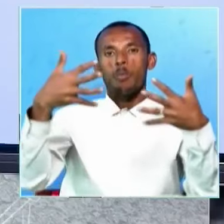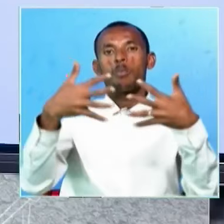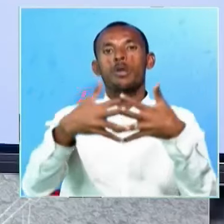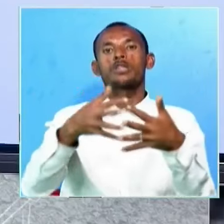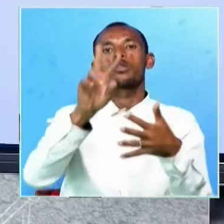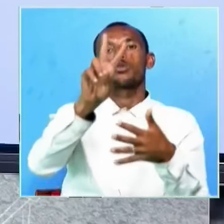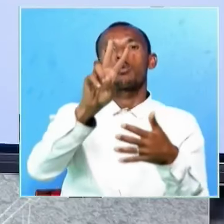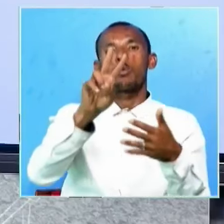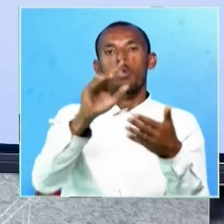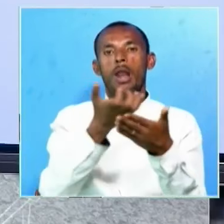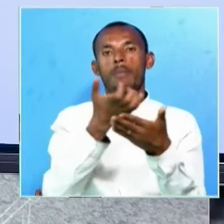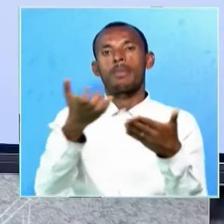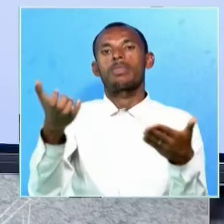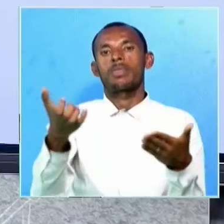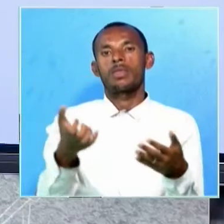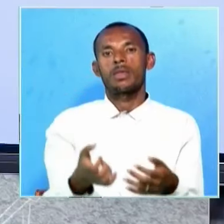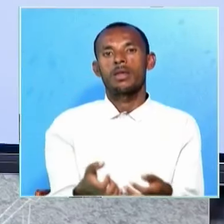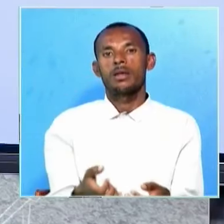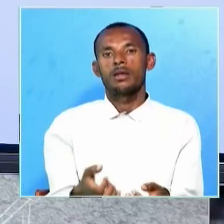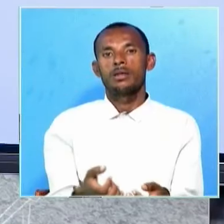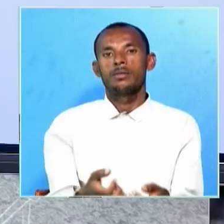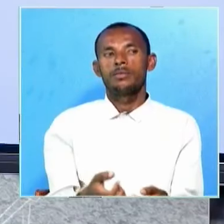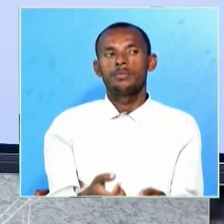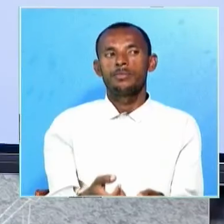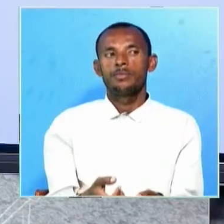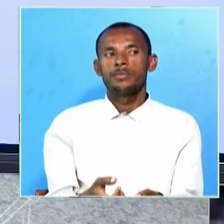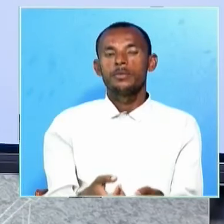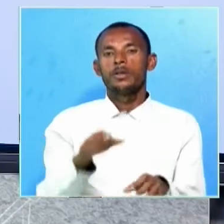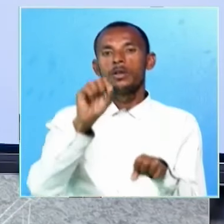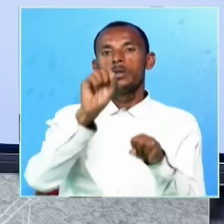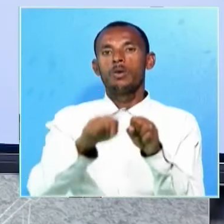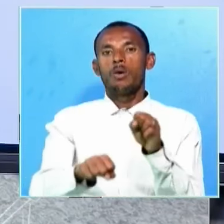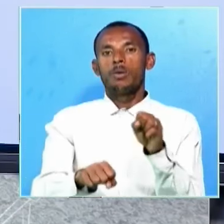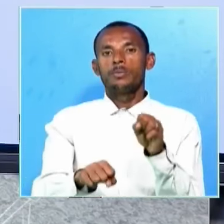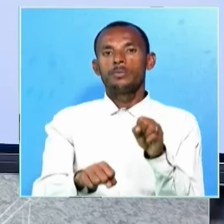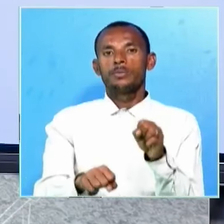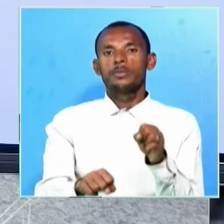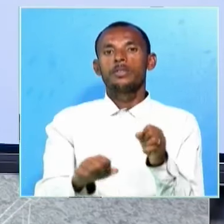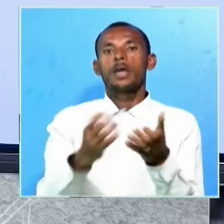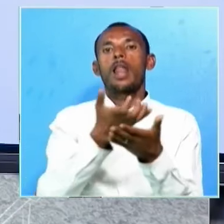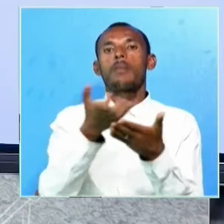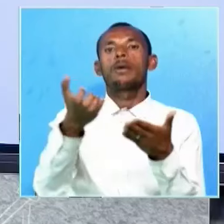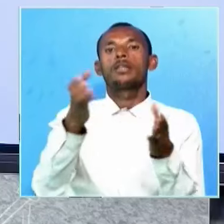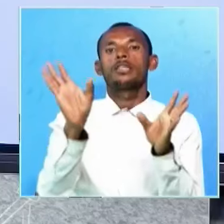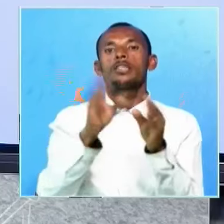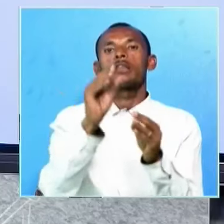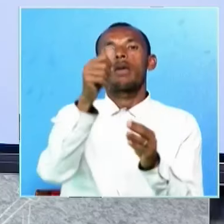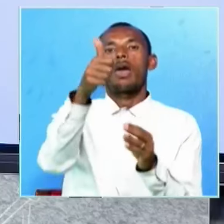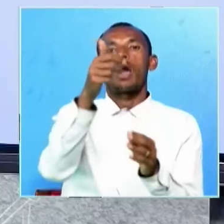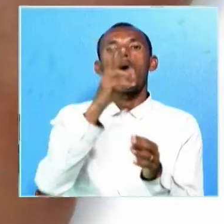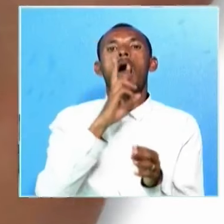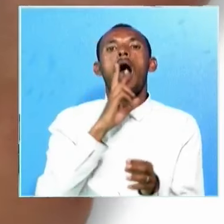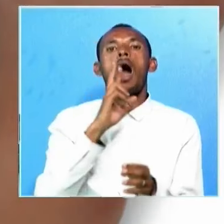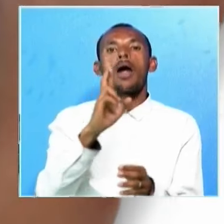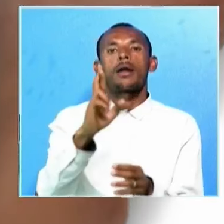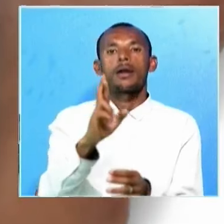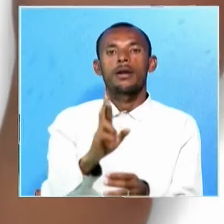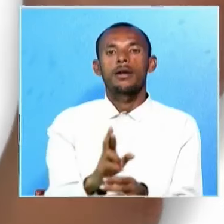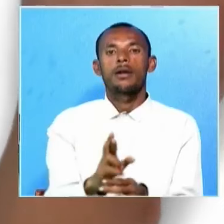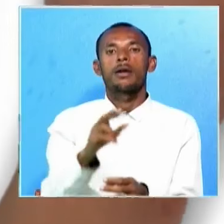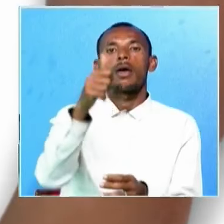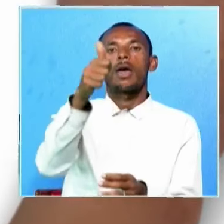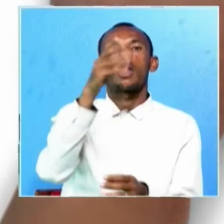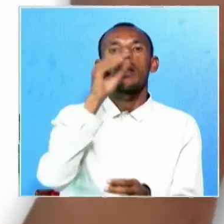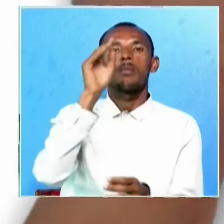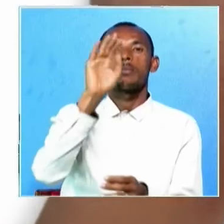two elements together. Union means that's it. So the elements in set A are A and